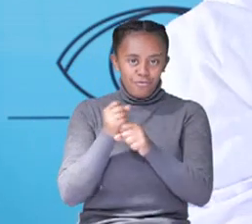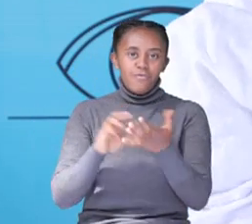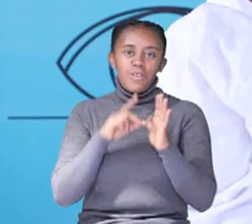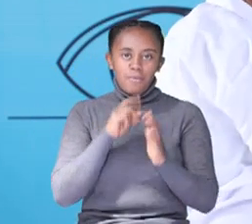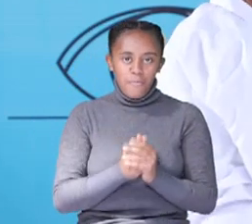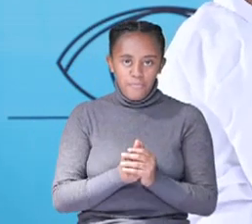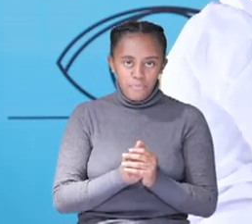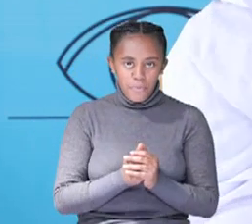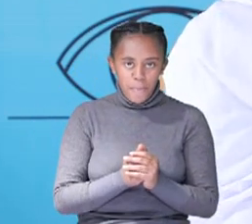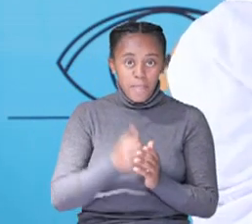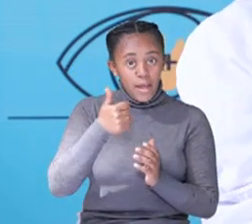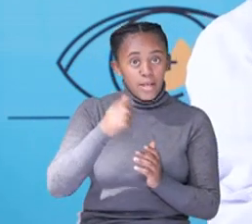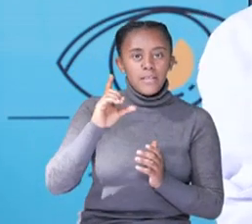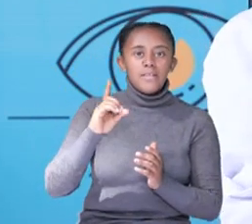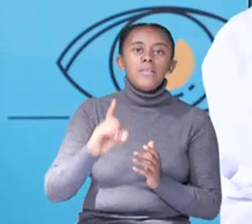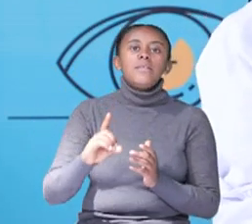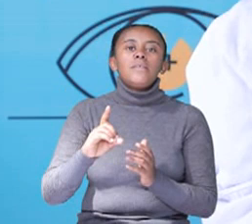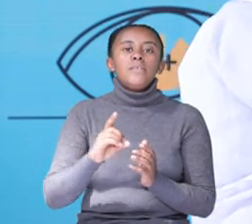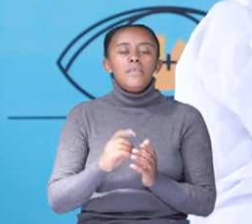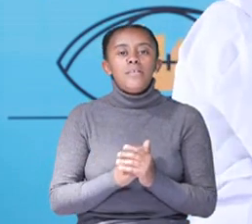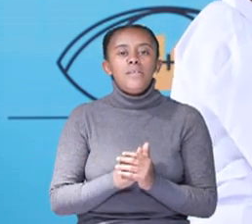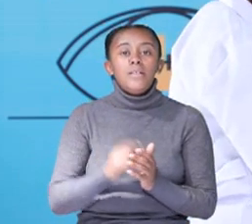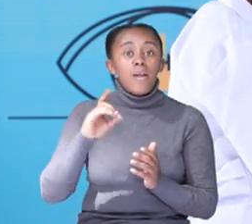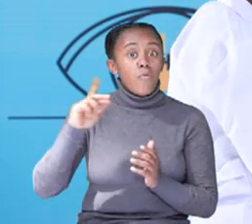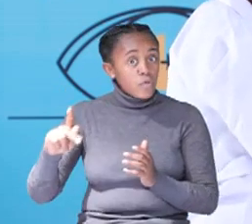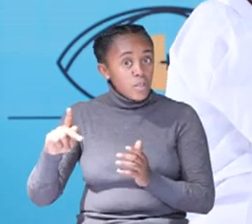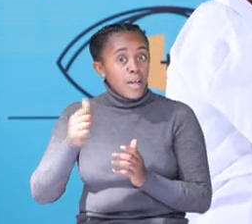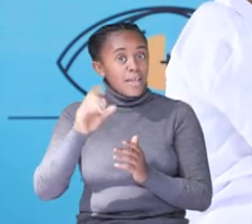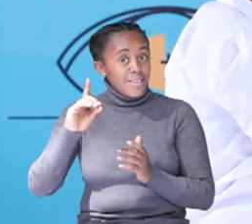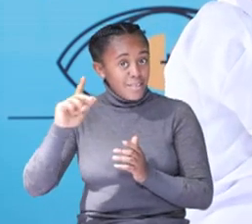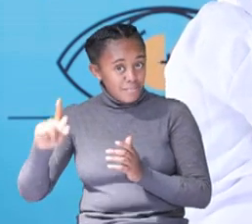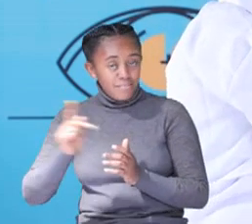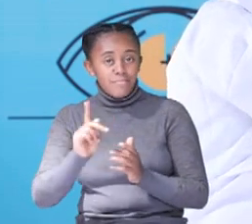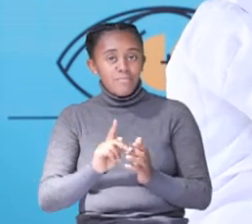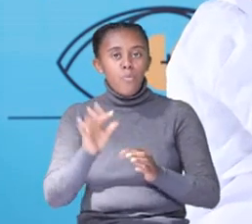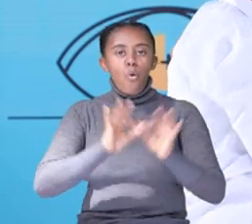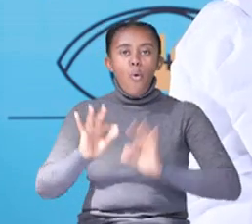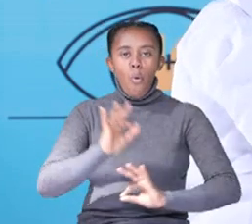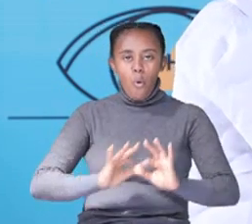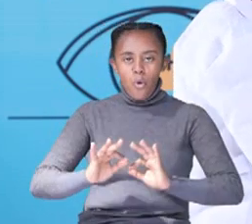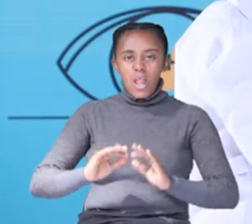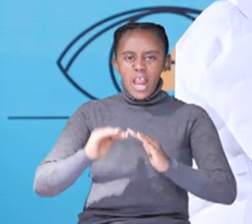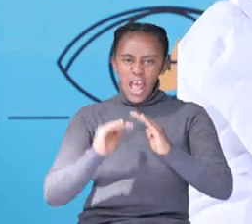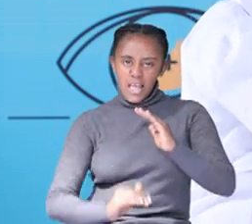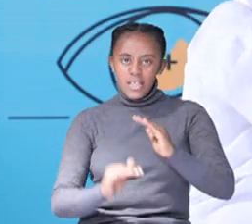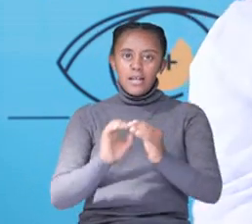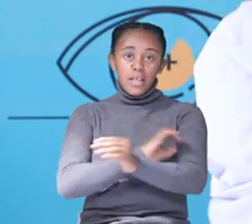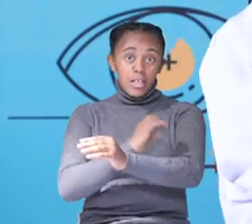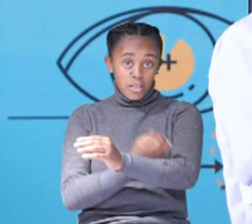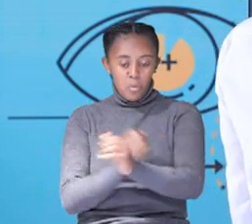on the molecule. This adenosine diphosphate is a molecule with a lesser